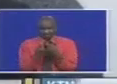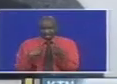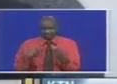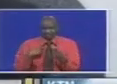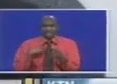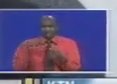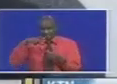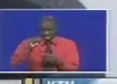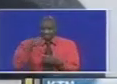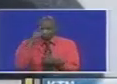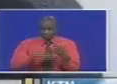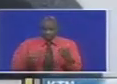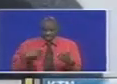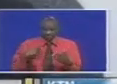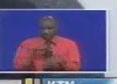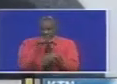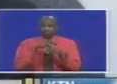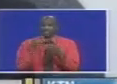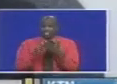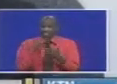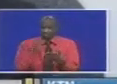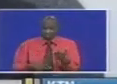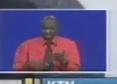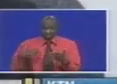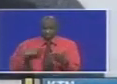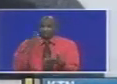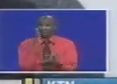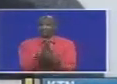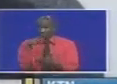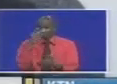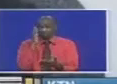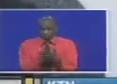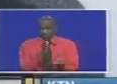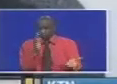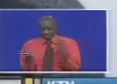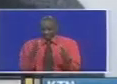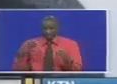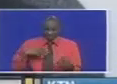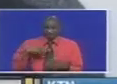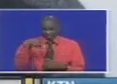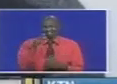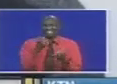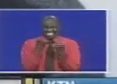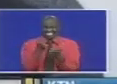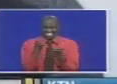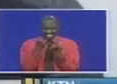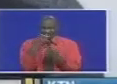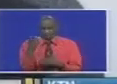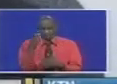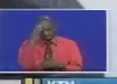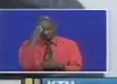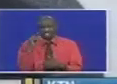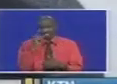permanent secretary to actually the principal secretary to confirm whether the people who are really in need, because it's really a huge